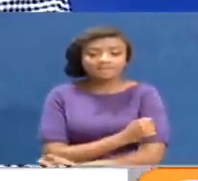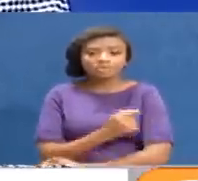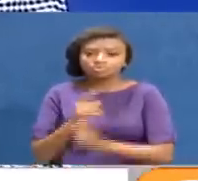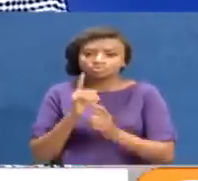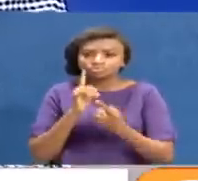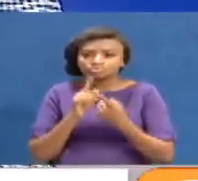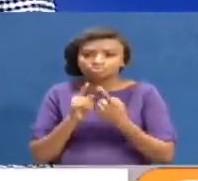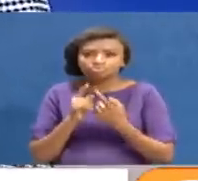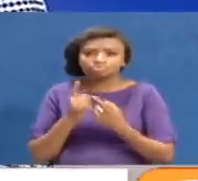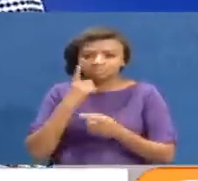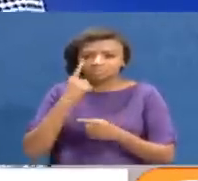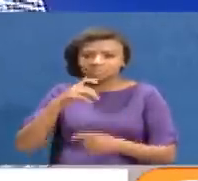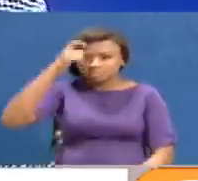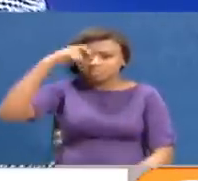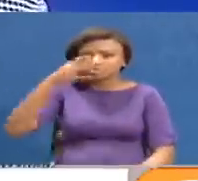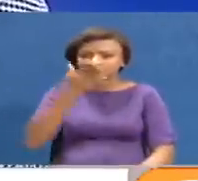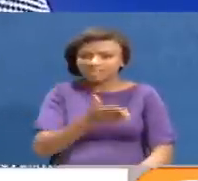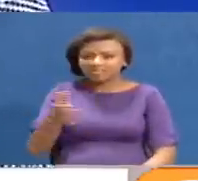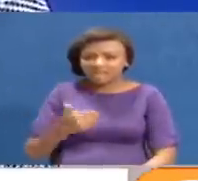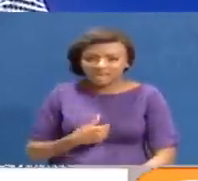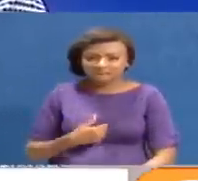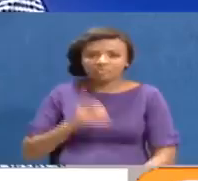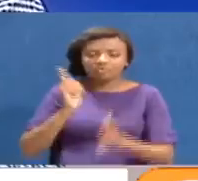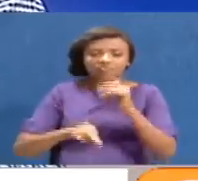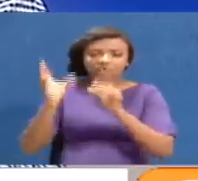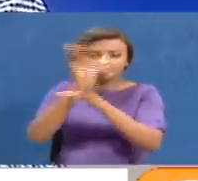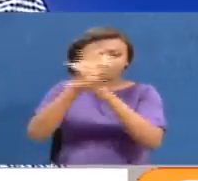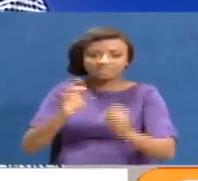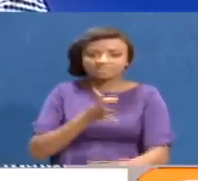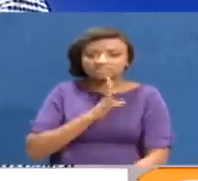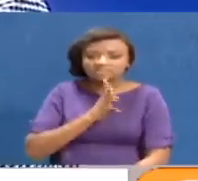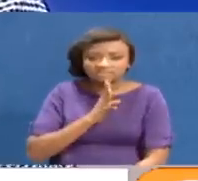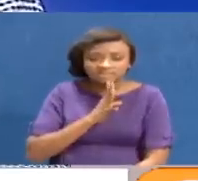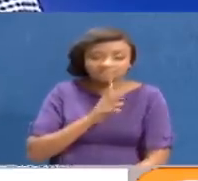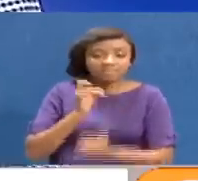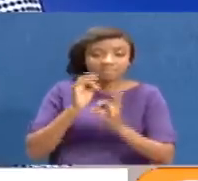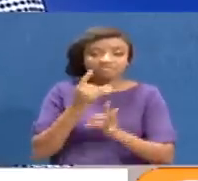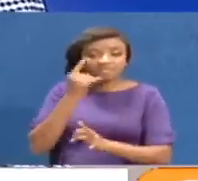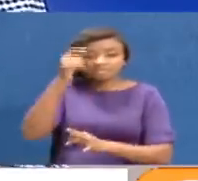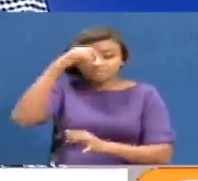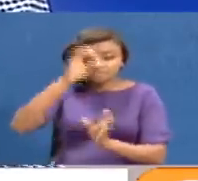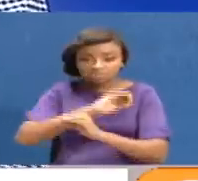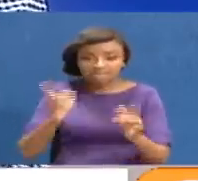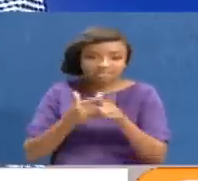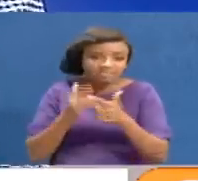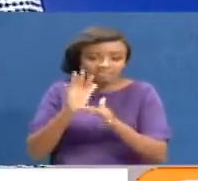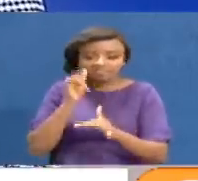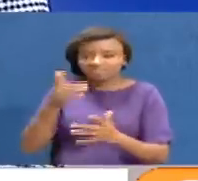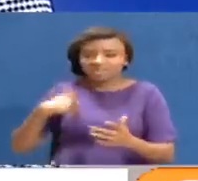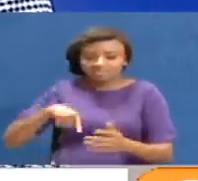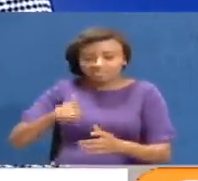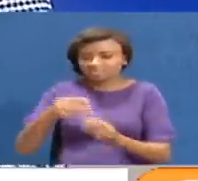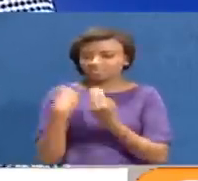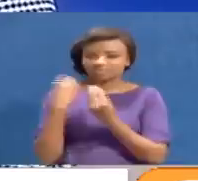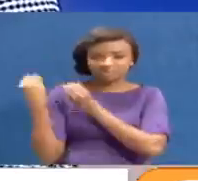to see the wisdom of what the president is saying. And if they don't? If they don't, then they are at